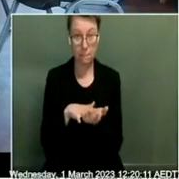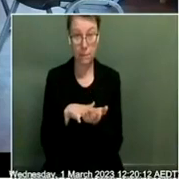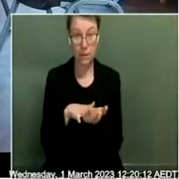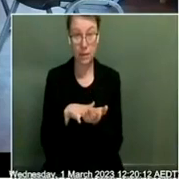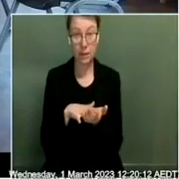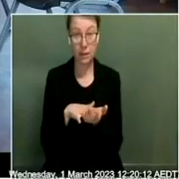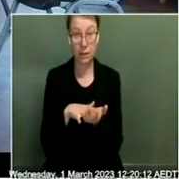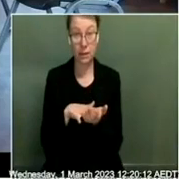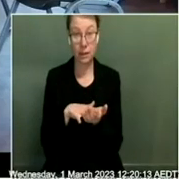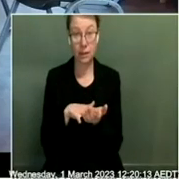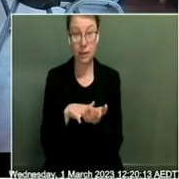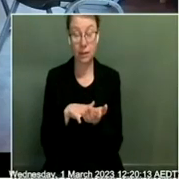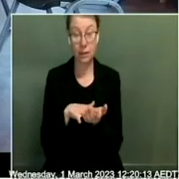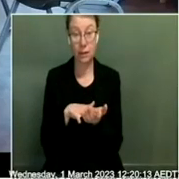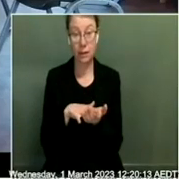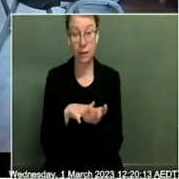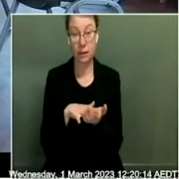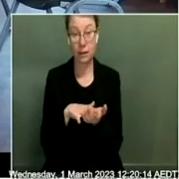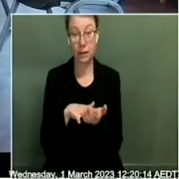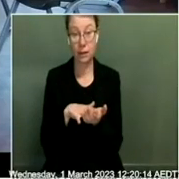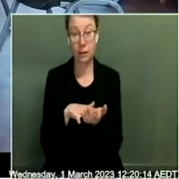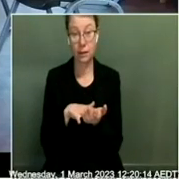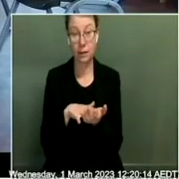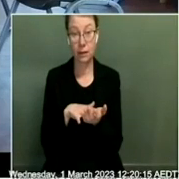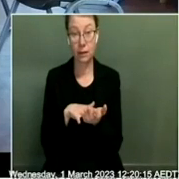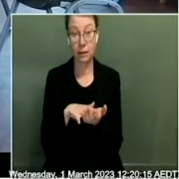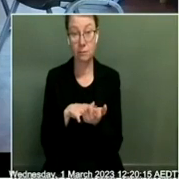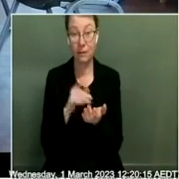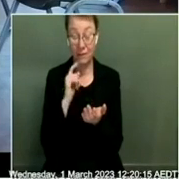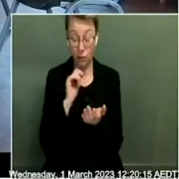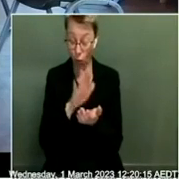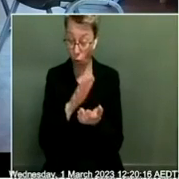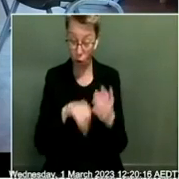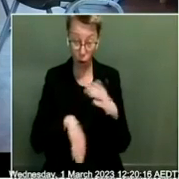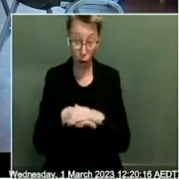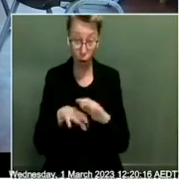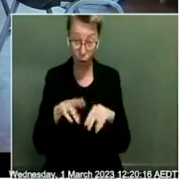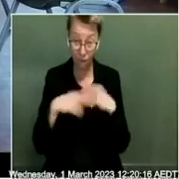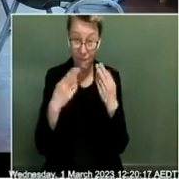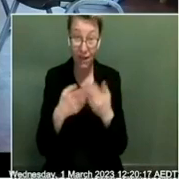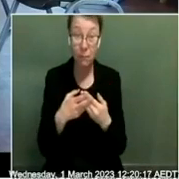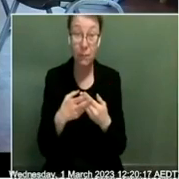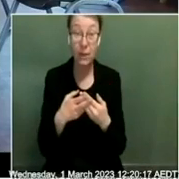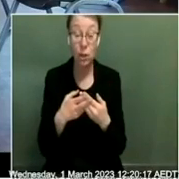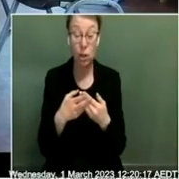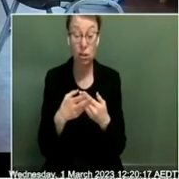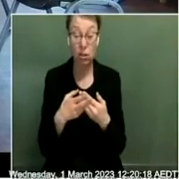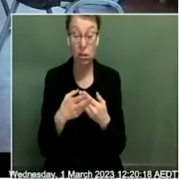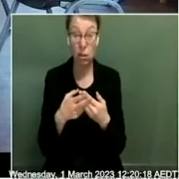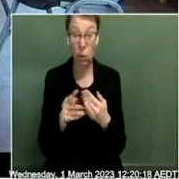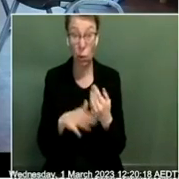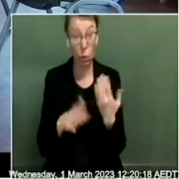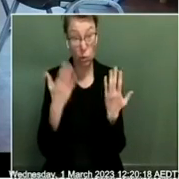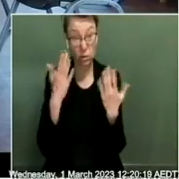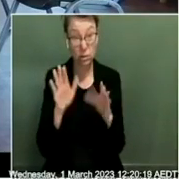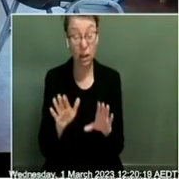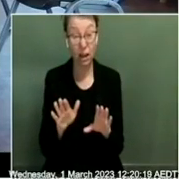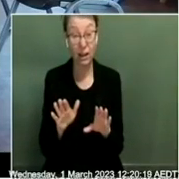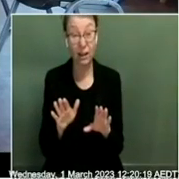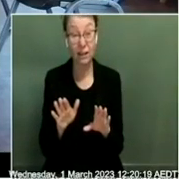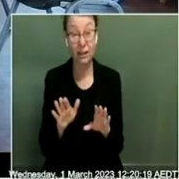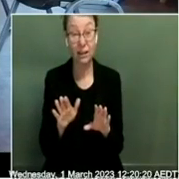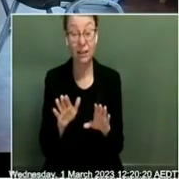to lose your whole family, bury your whole family, fight for your rights and your justice and not get that and